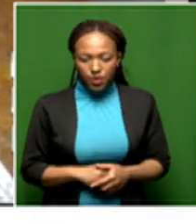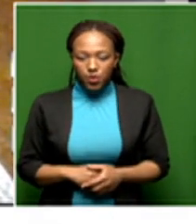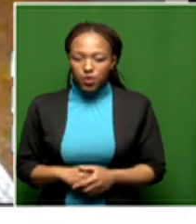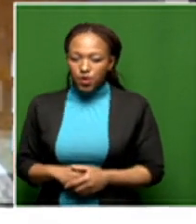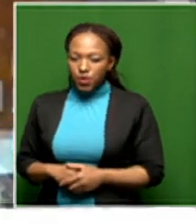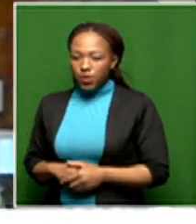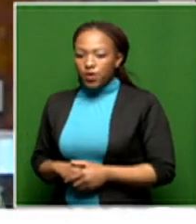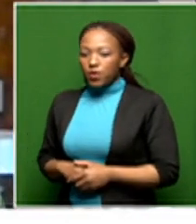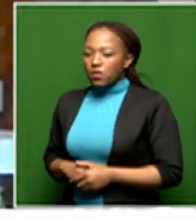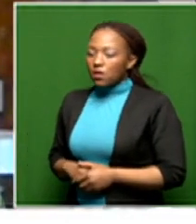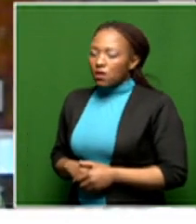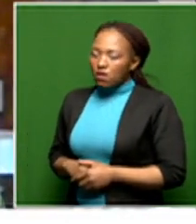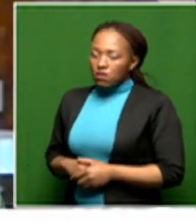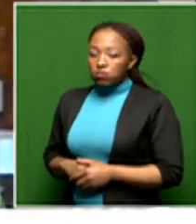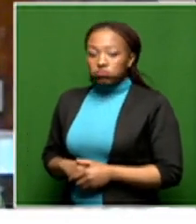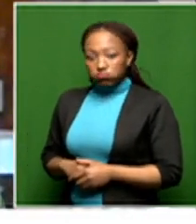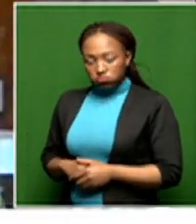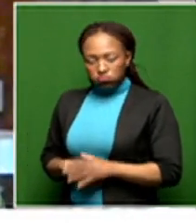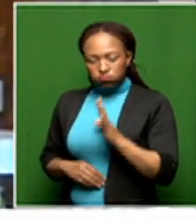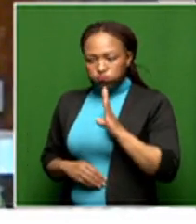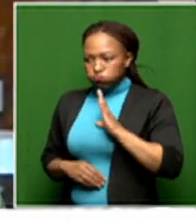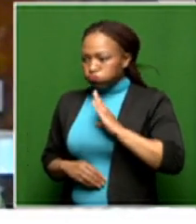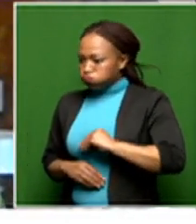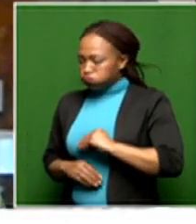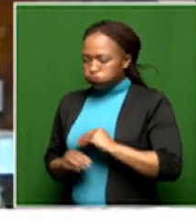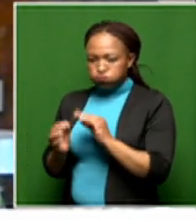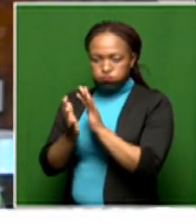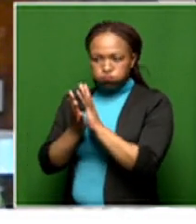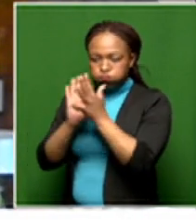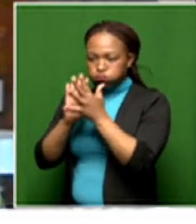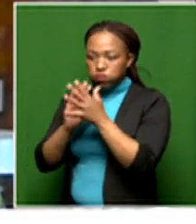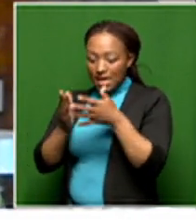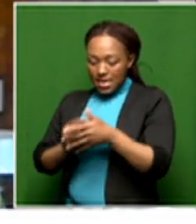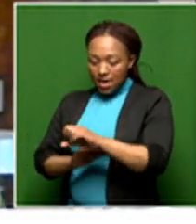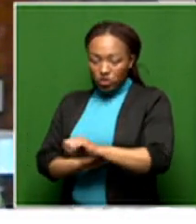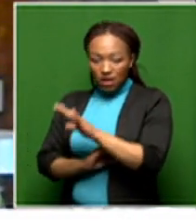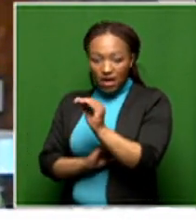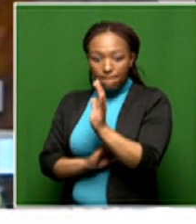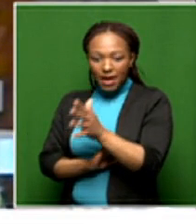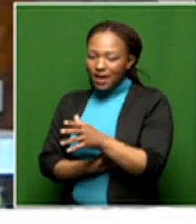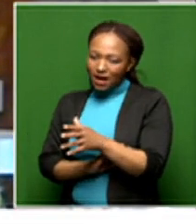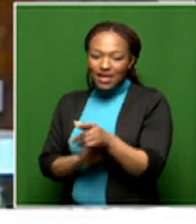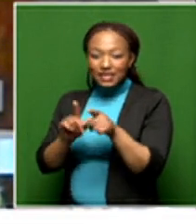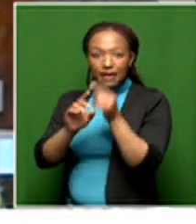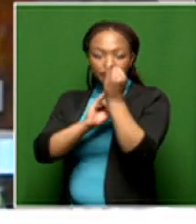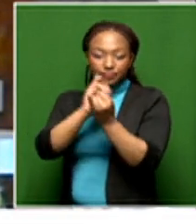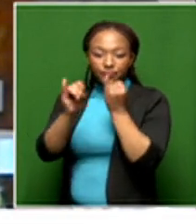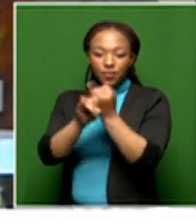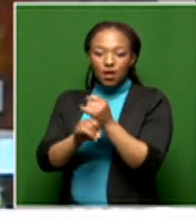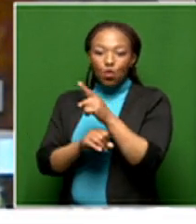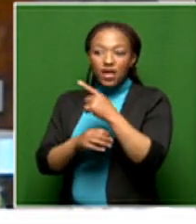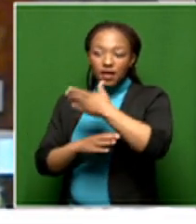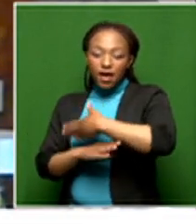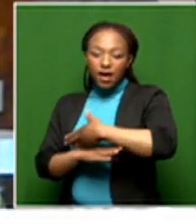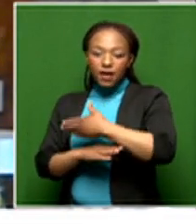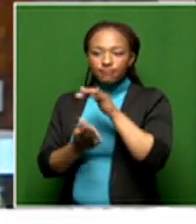devastating, not only to South Africa, but globally. We've seen, at some stage up to 90% of all airlines being